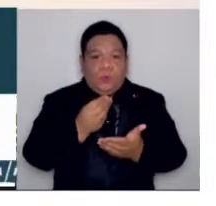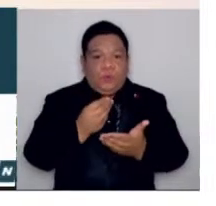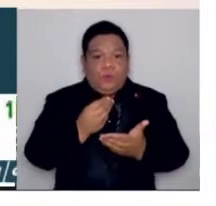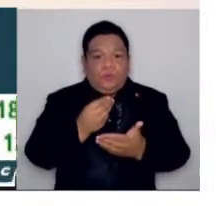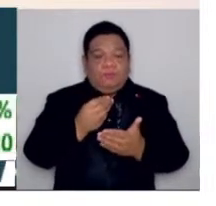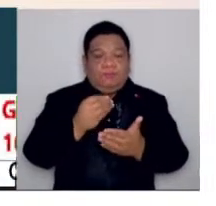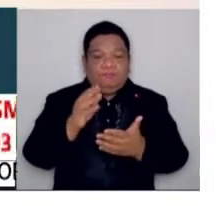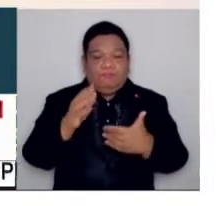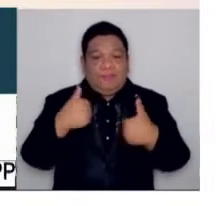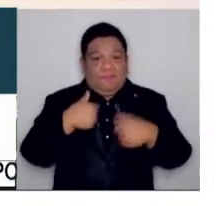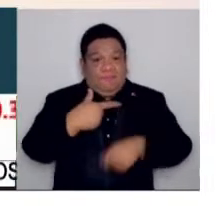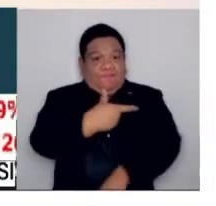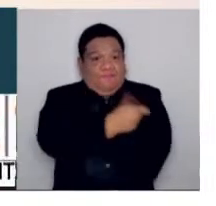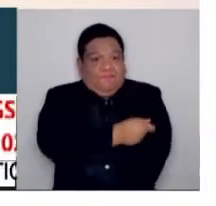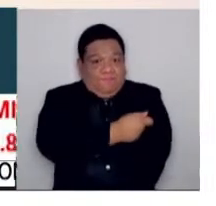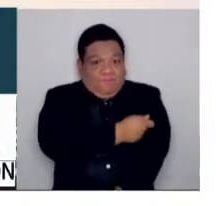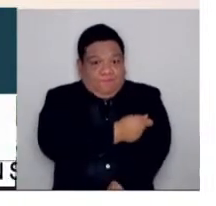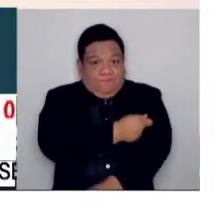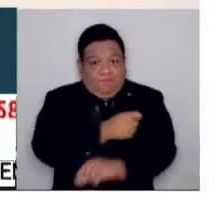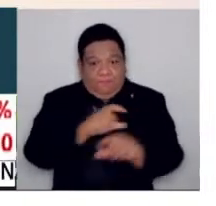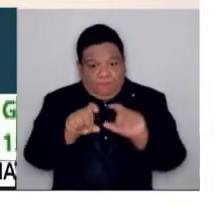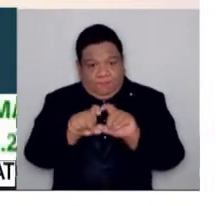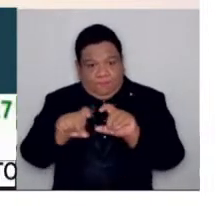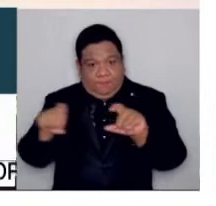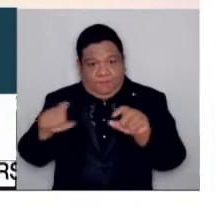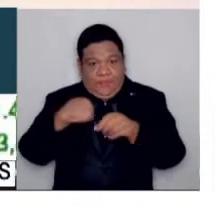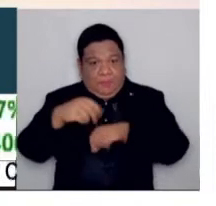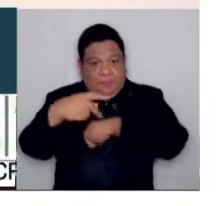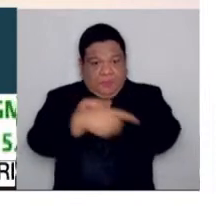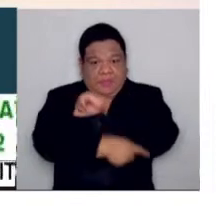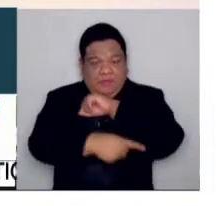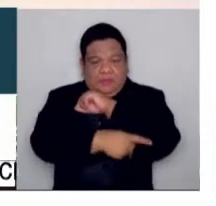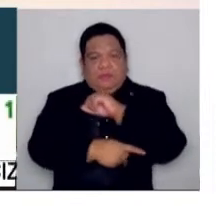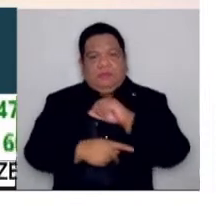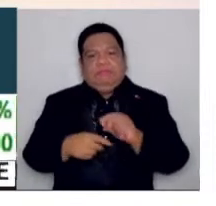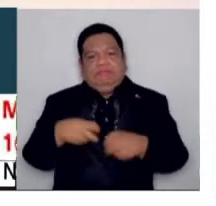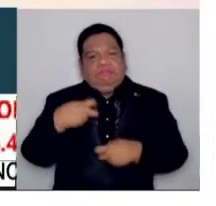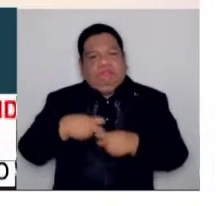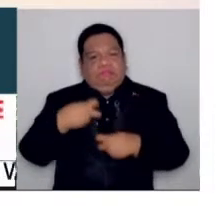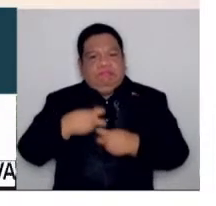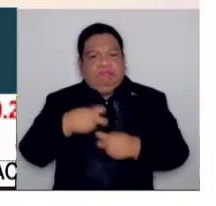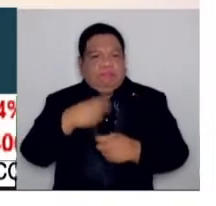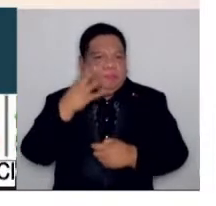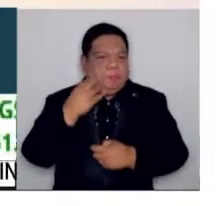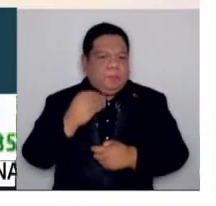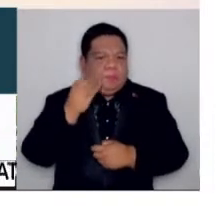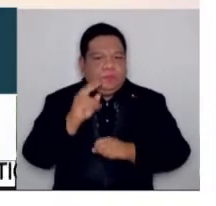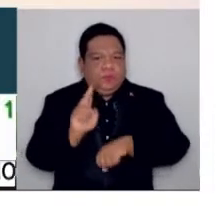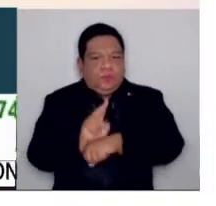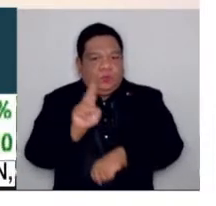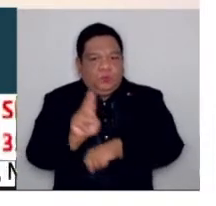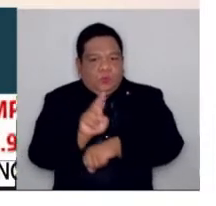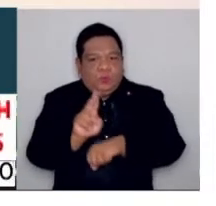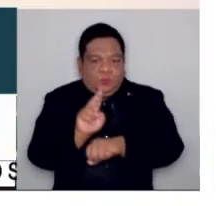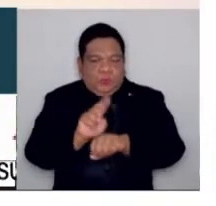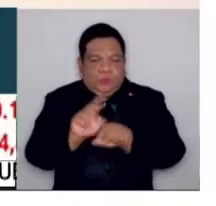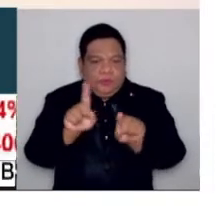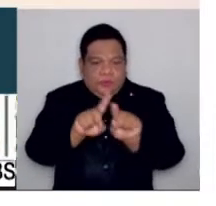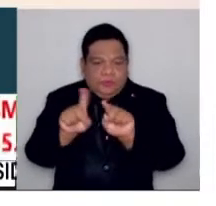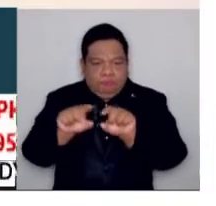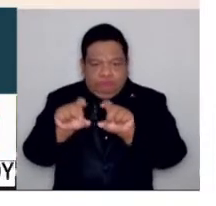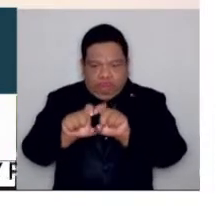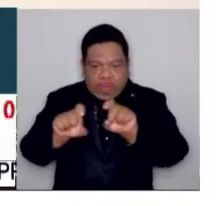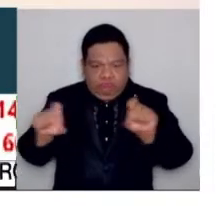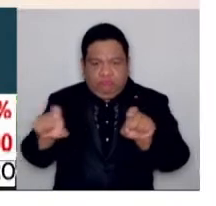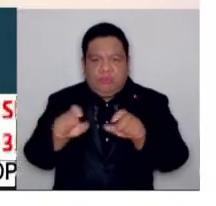vaccines na meron doon sa mga probinsya, sila yung medyo nahihirapan, ano, na magamit yung mga bakuna na naroroon